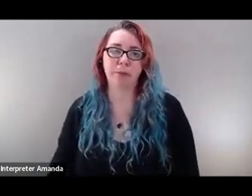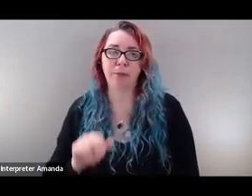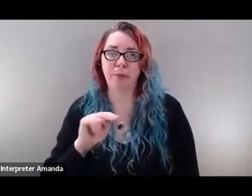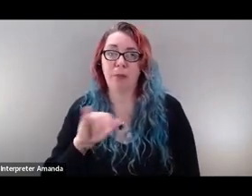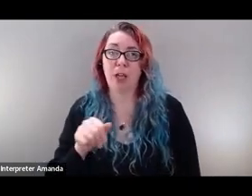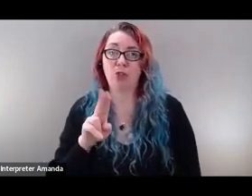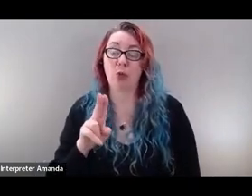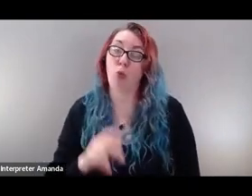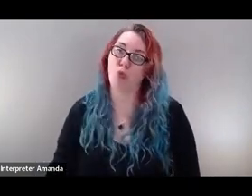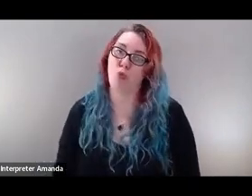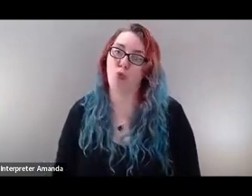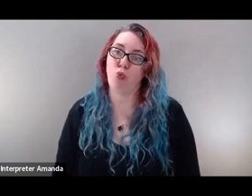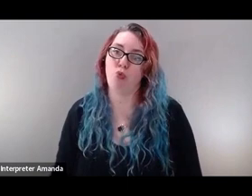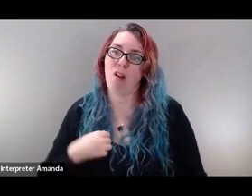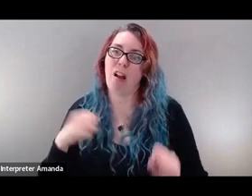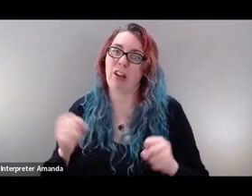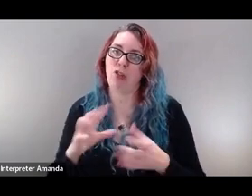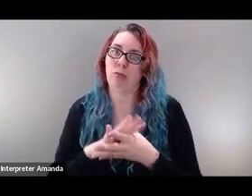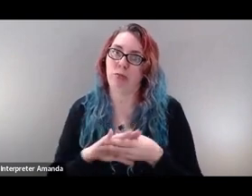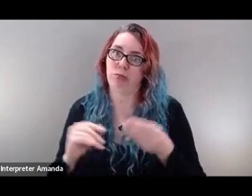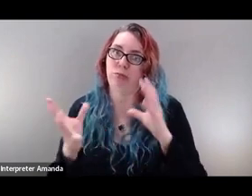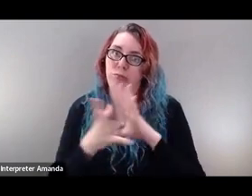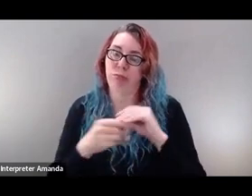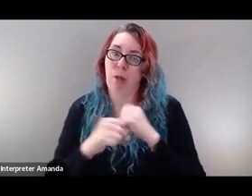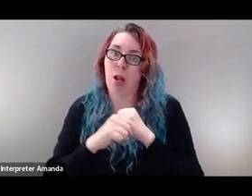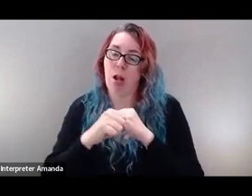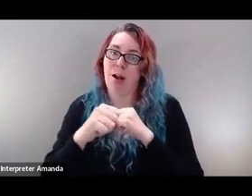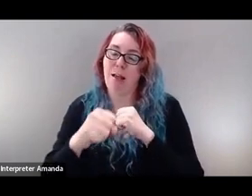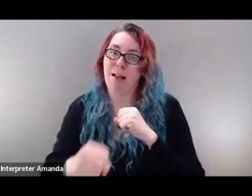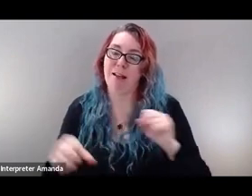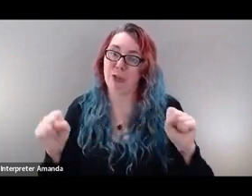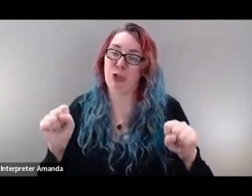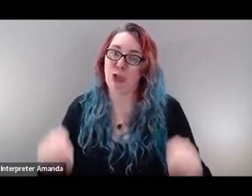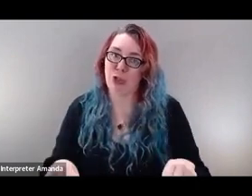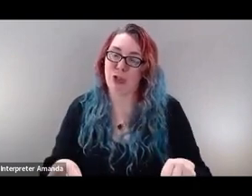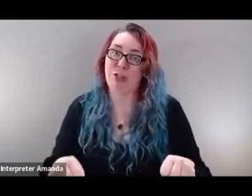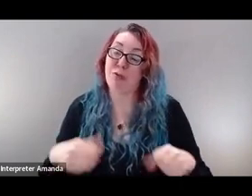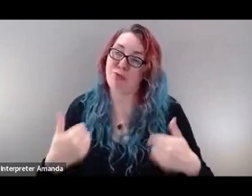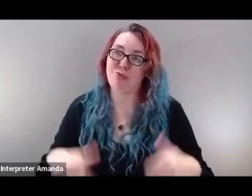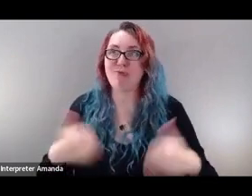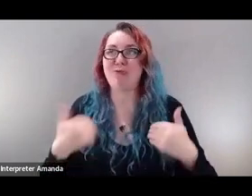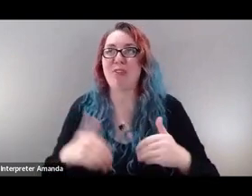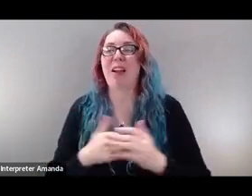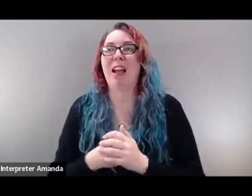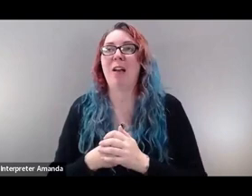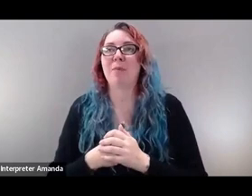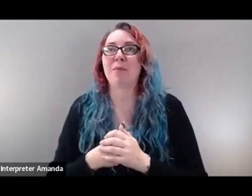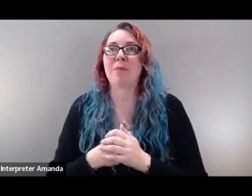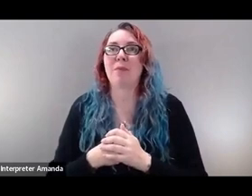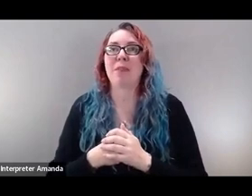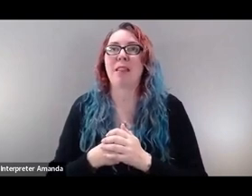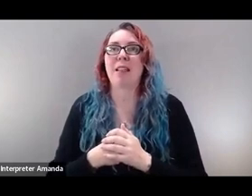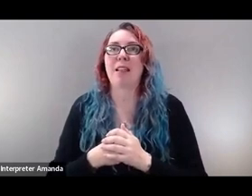that could be a novel. So I'm not gonna read you the novel that would be involved with building